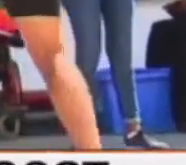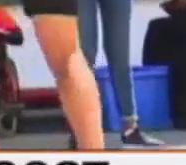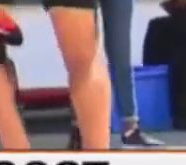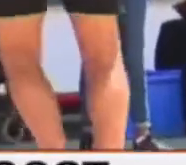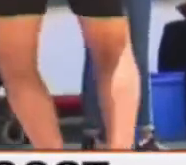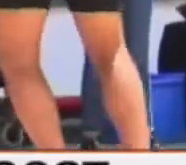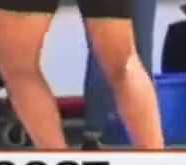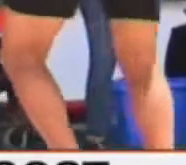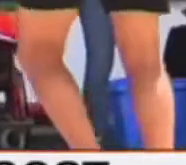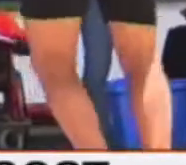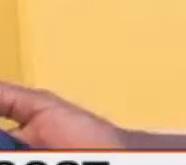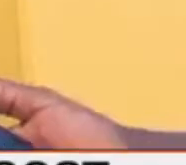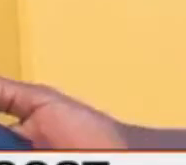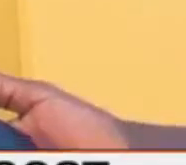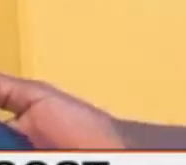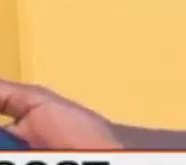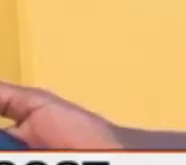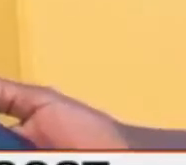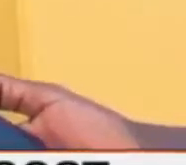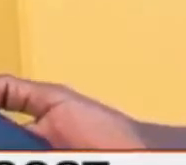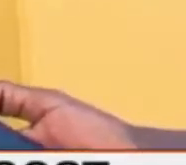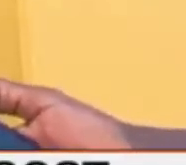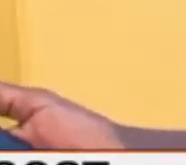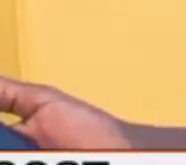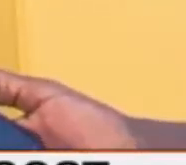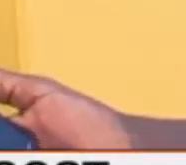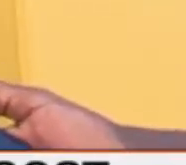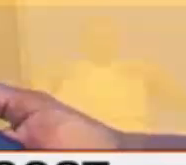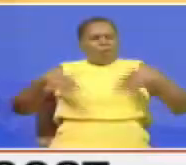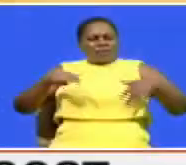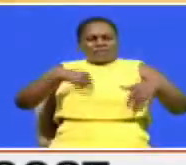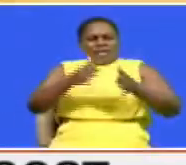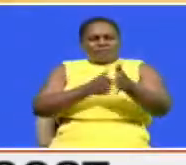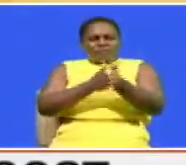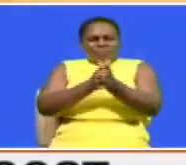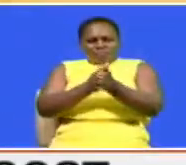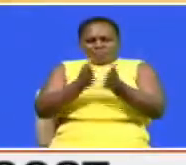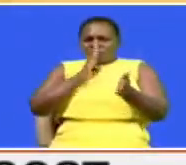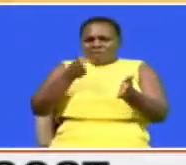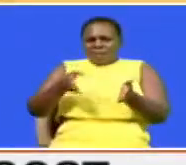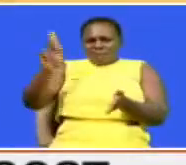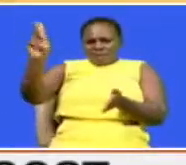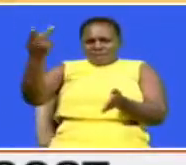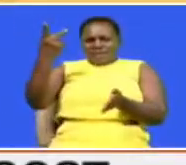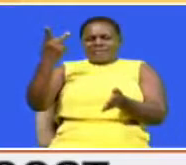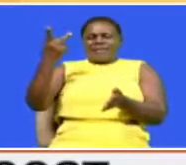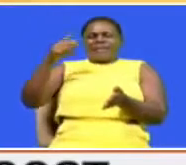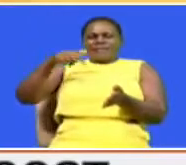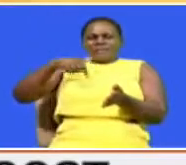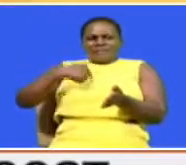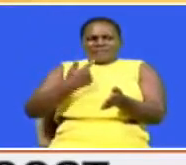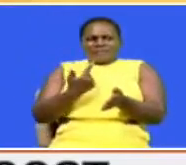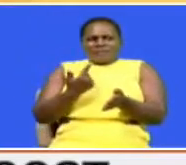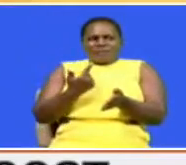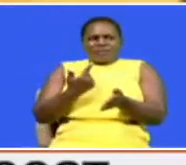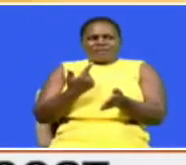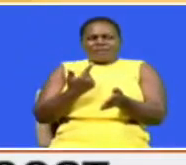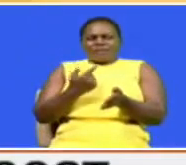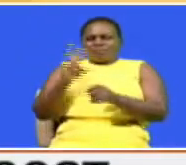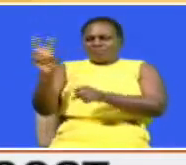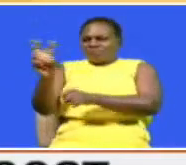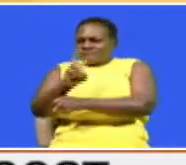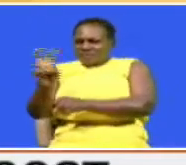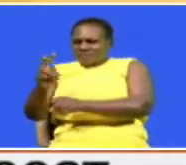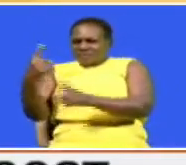We've been on the boat for the last 10 days. The boat is a lot of fun, but we're really excited to be here in Kenya. We're excited to get off and go explore. We're doing a safari